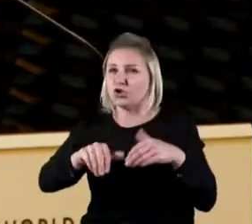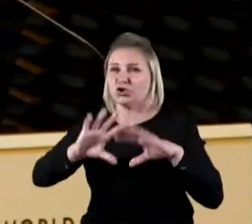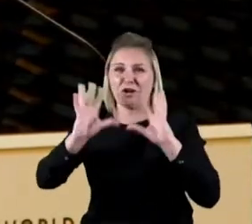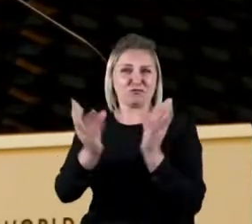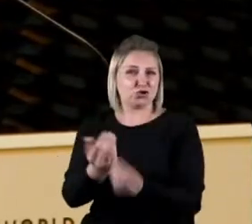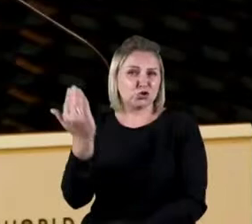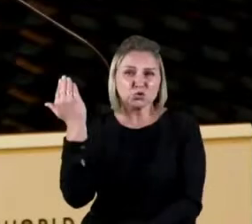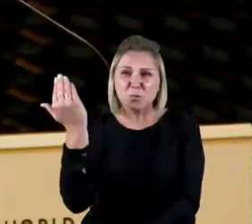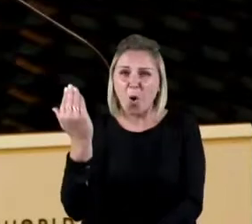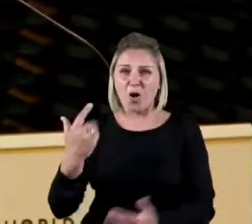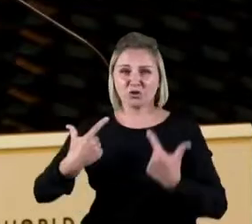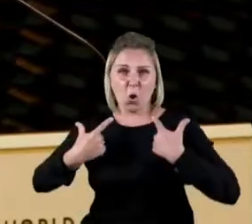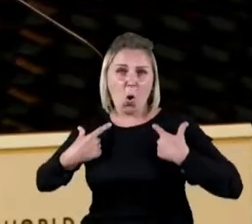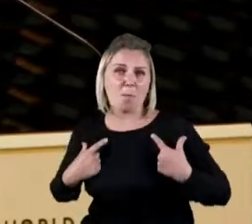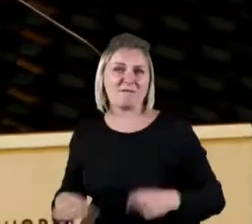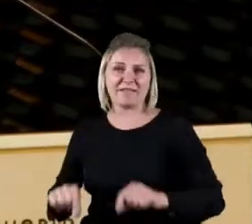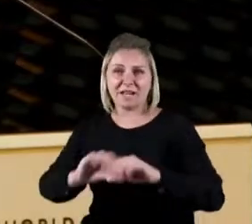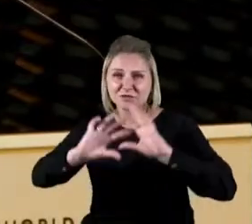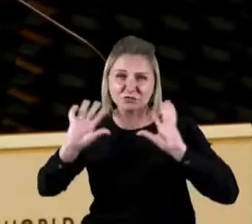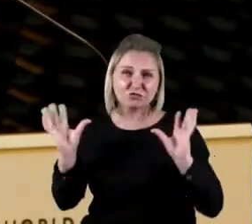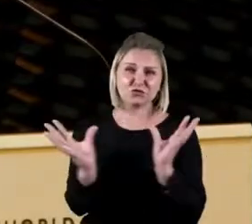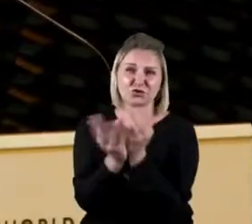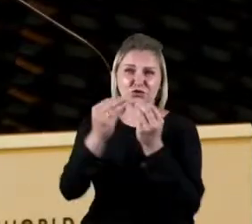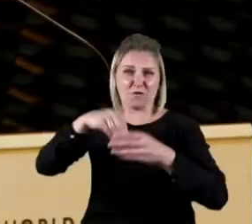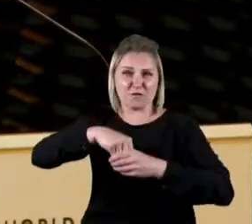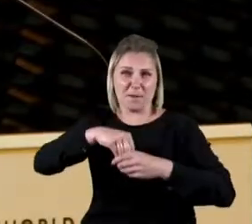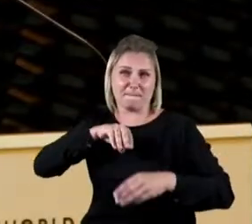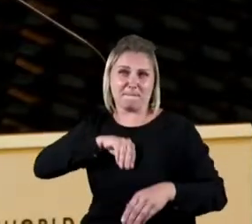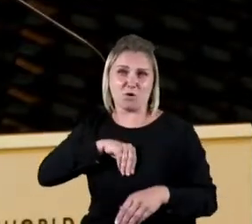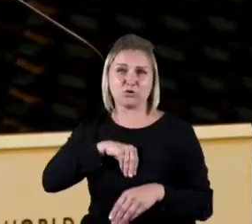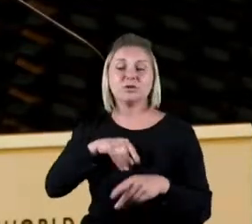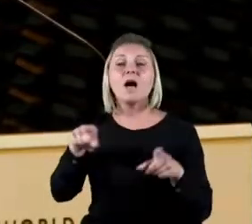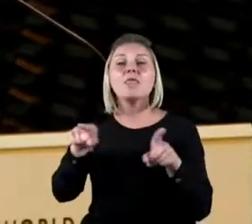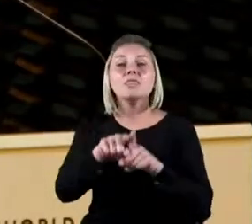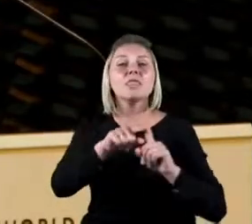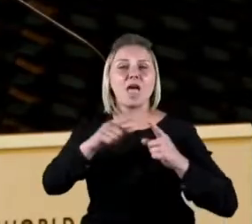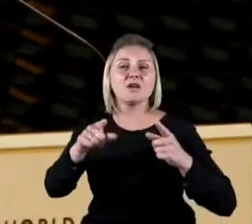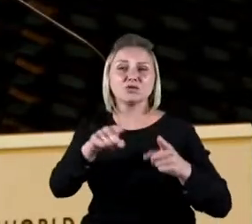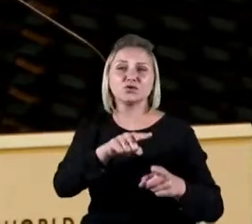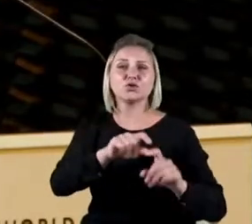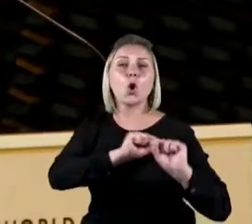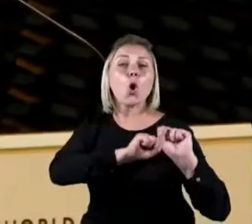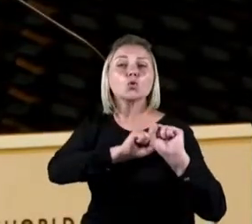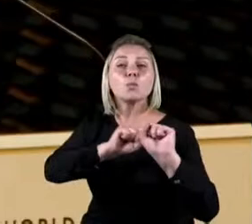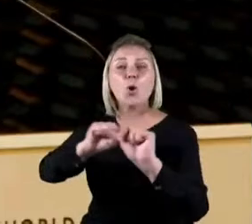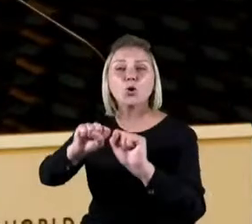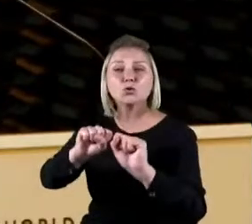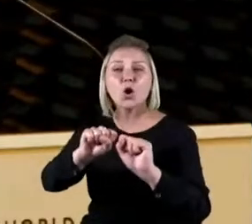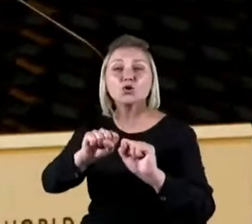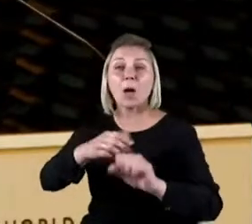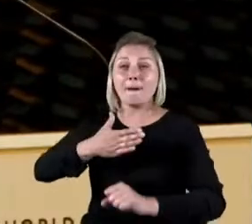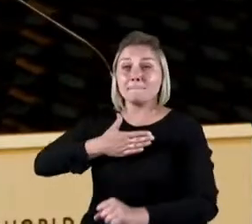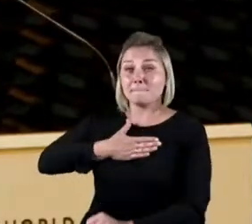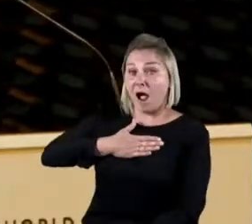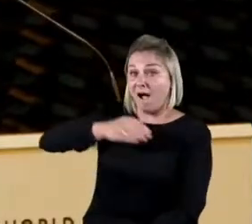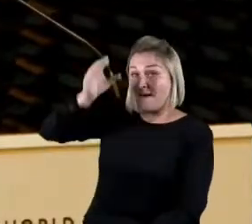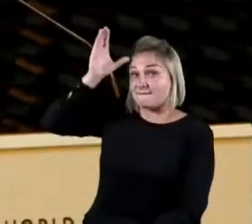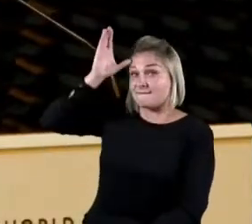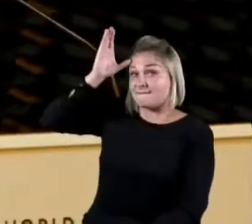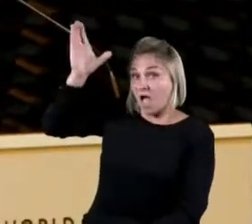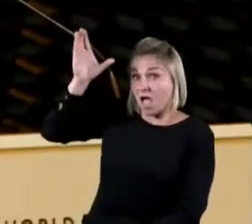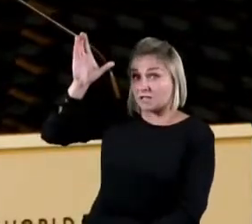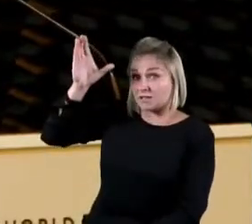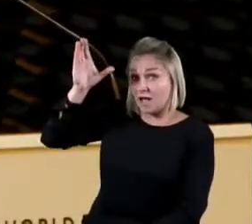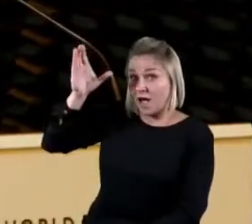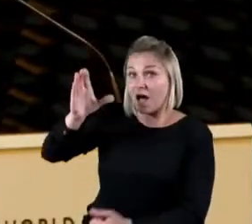citizenship. Resilience is also an opportunity to use the knowledge that we have in a very